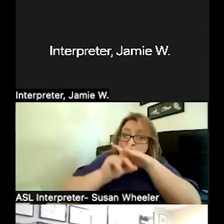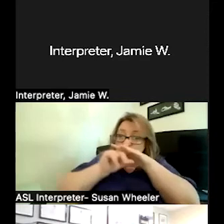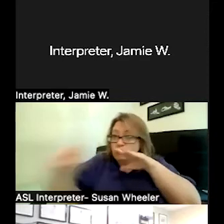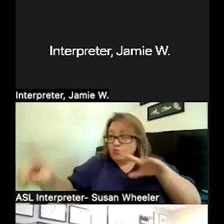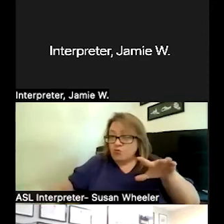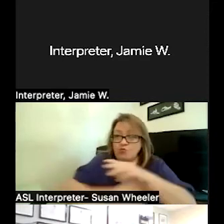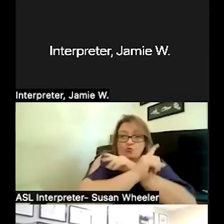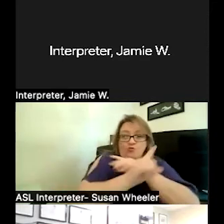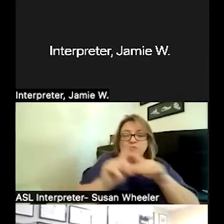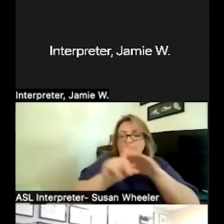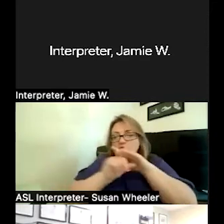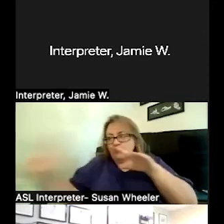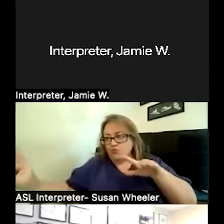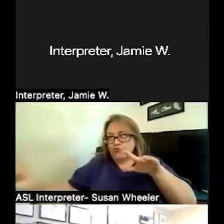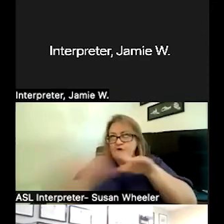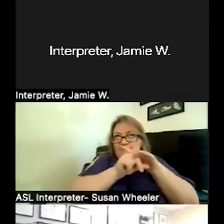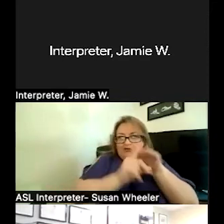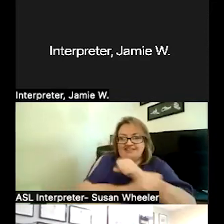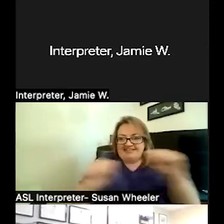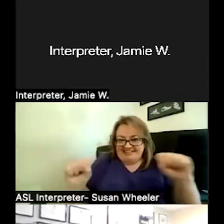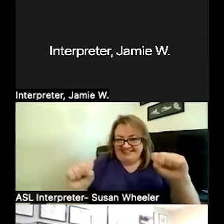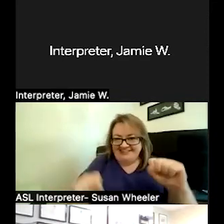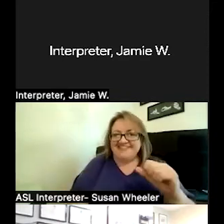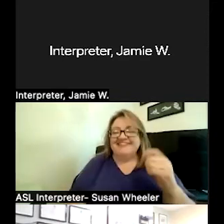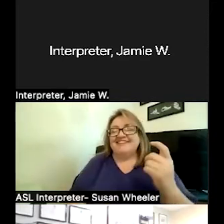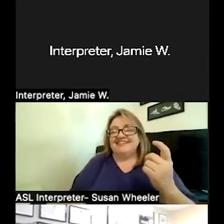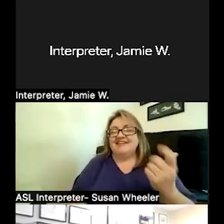and socioeconomic areas. Next, please.